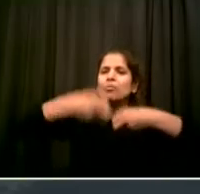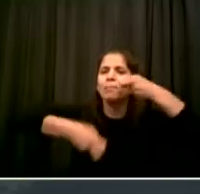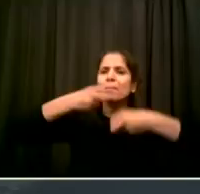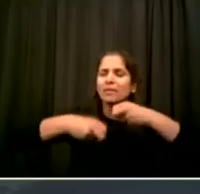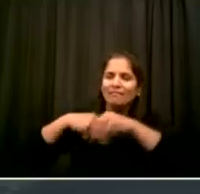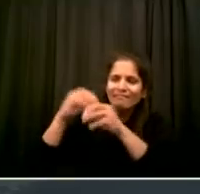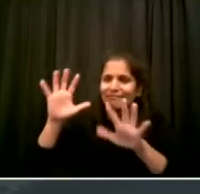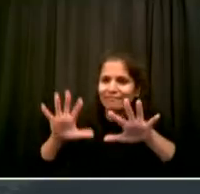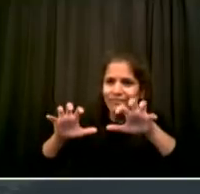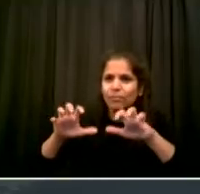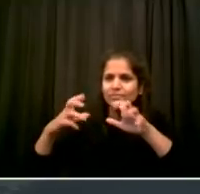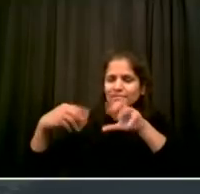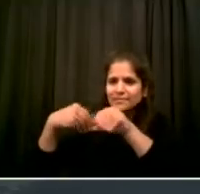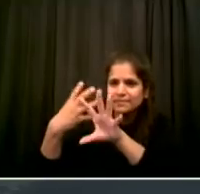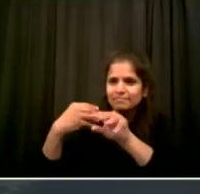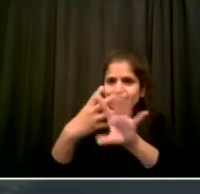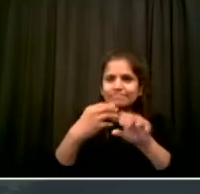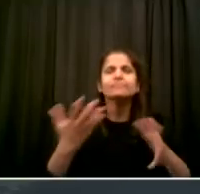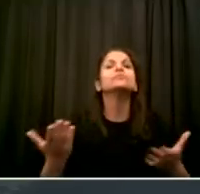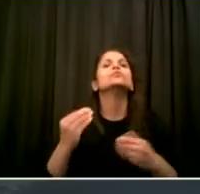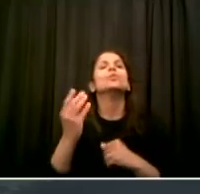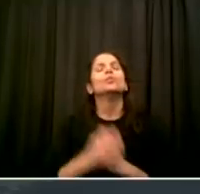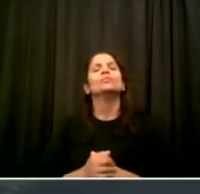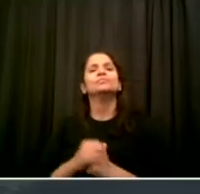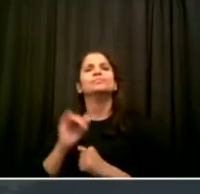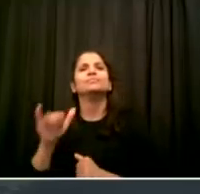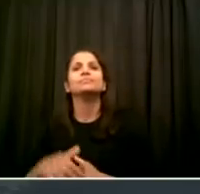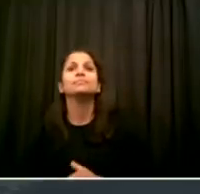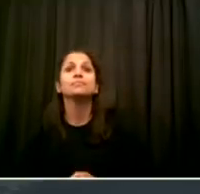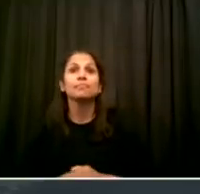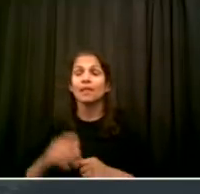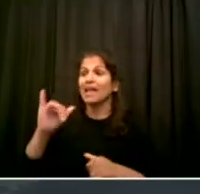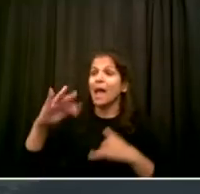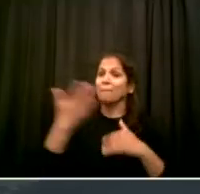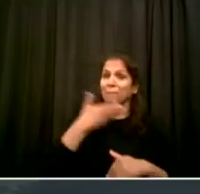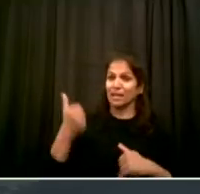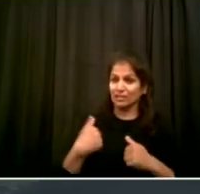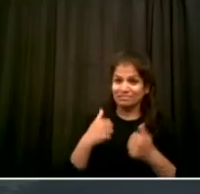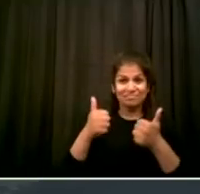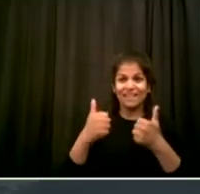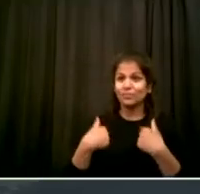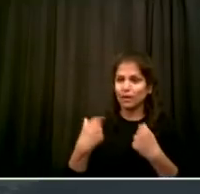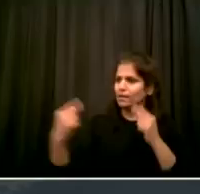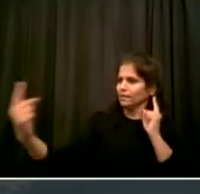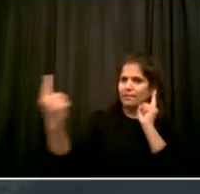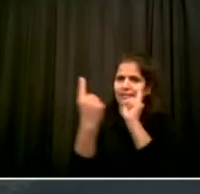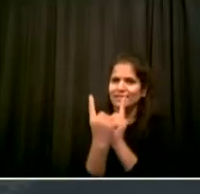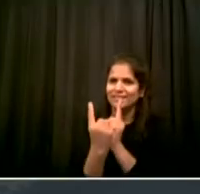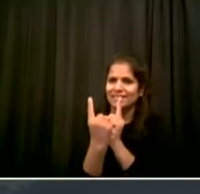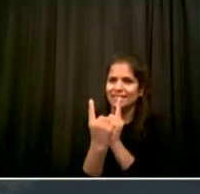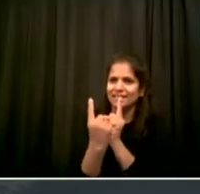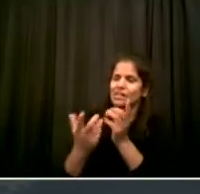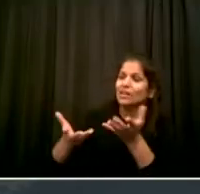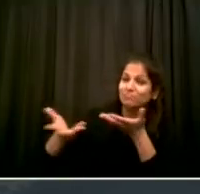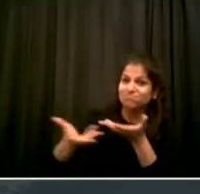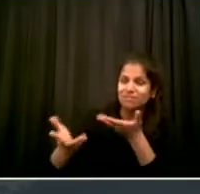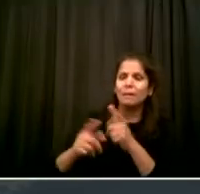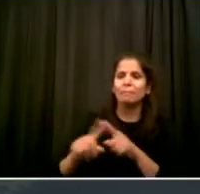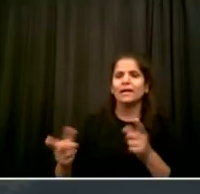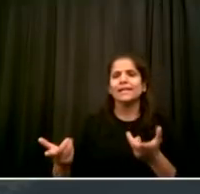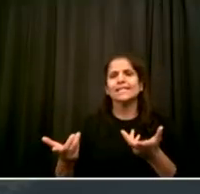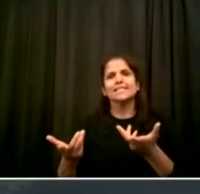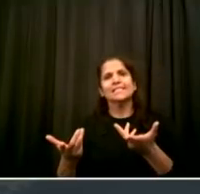the leaders of some of our biggest employers here in the city, that they are looking forward to the day when they